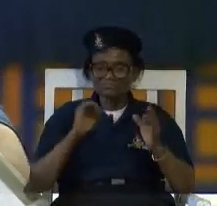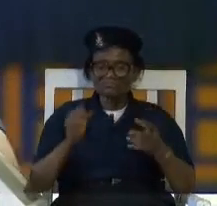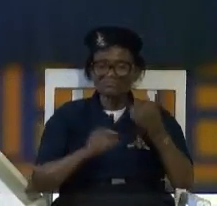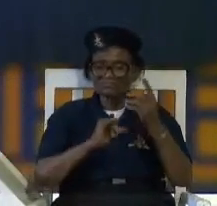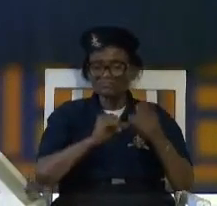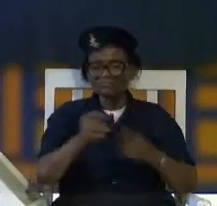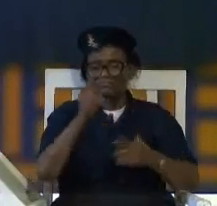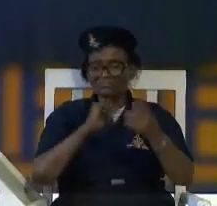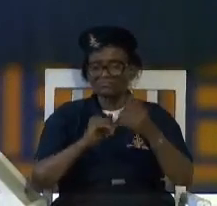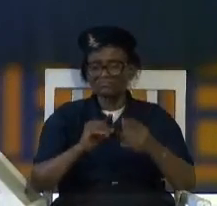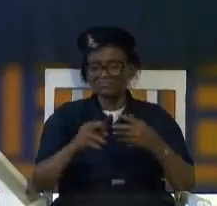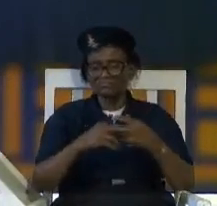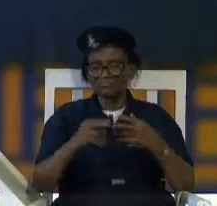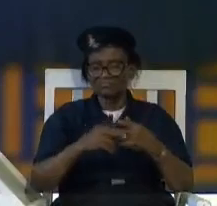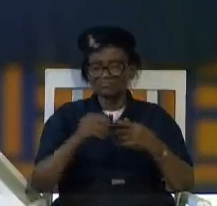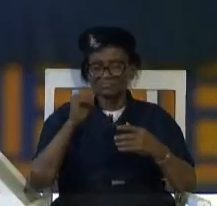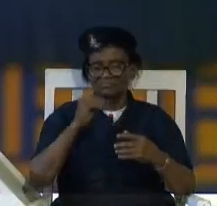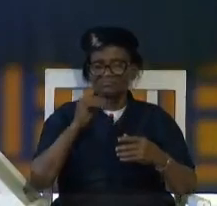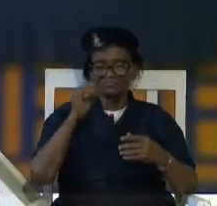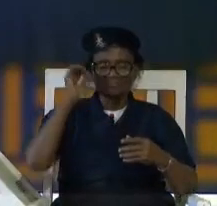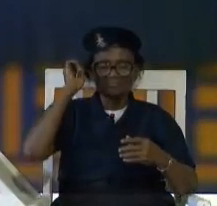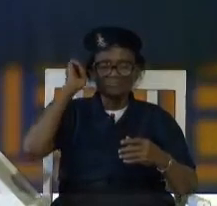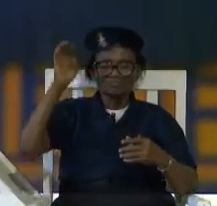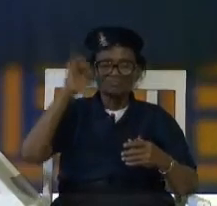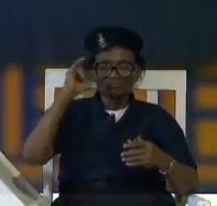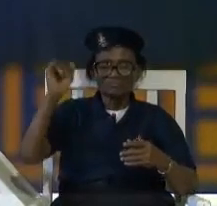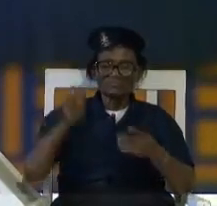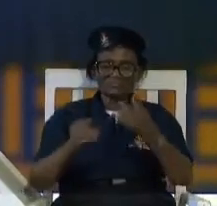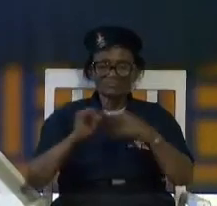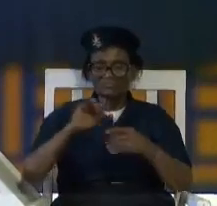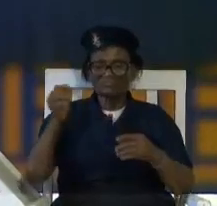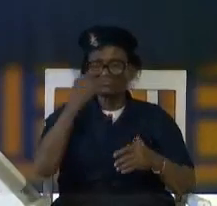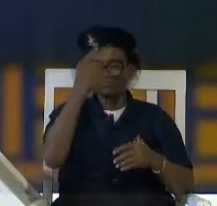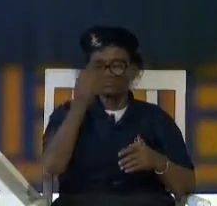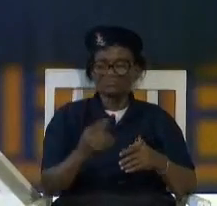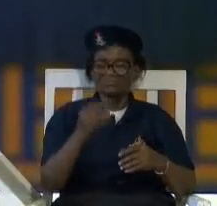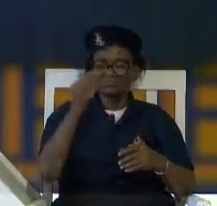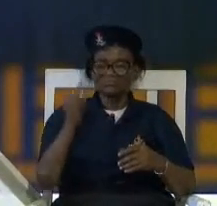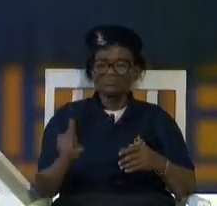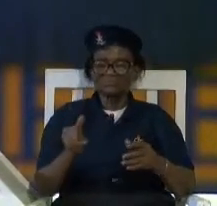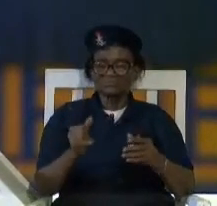He's coming only for Christians who are without spot,